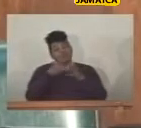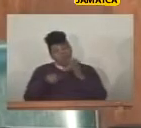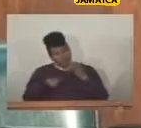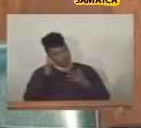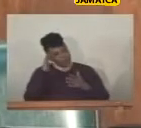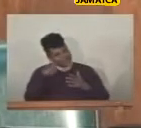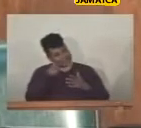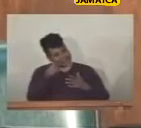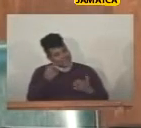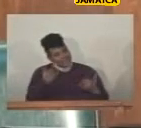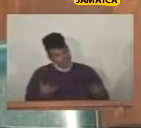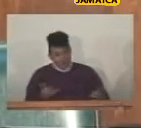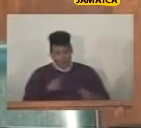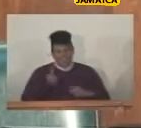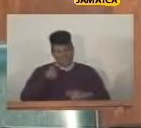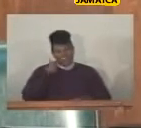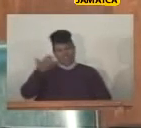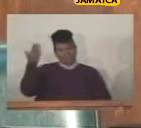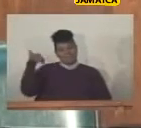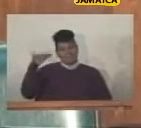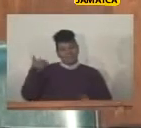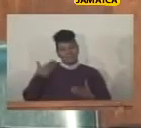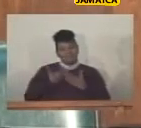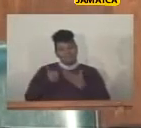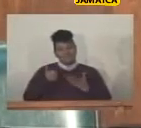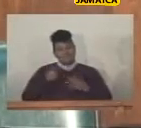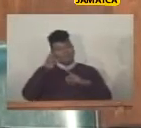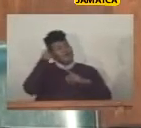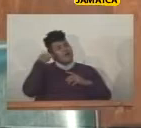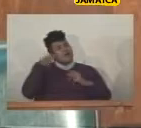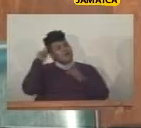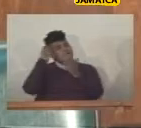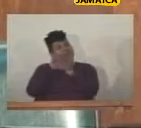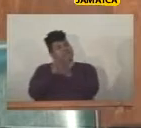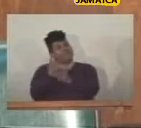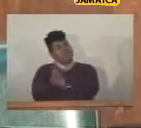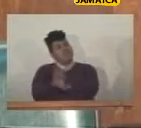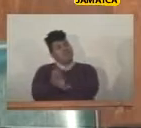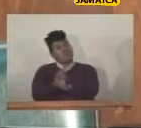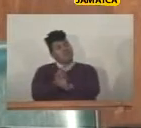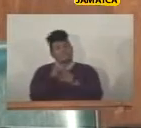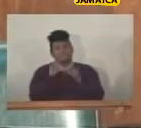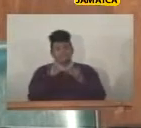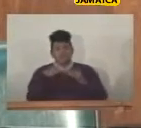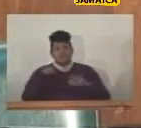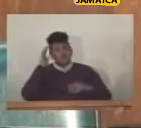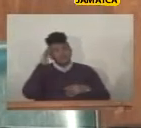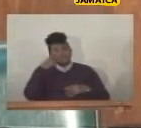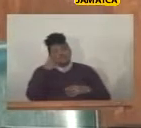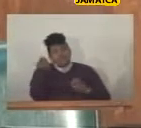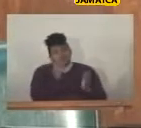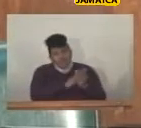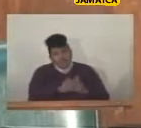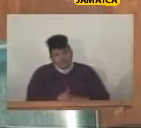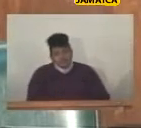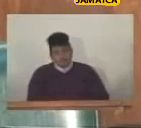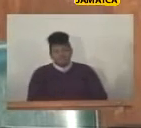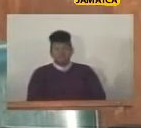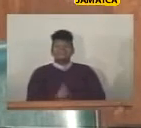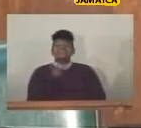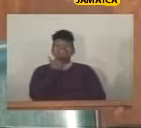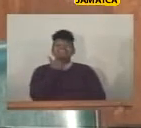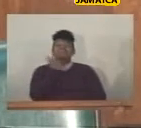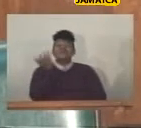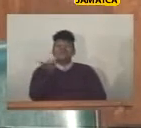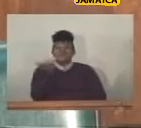I believe it is a correct statement, I'm going to make it. And it is